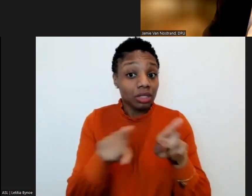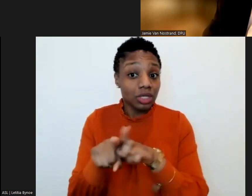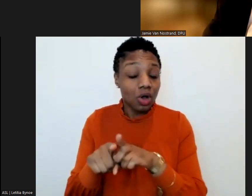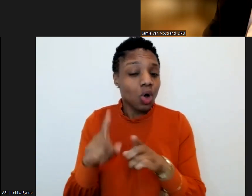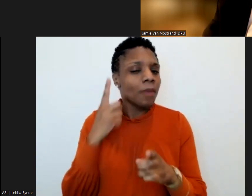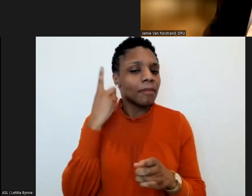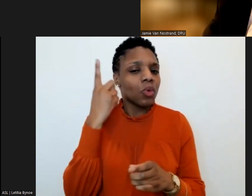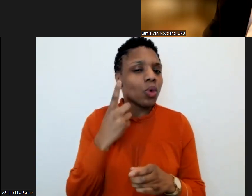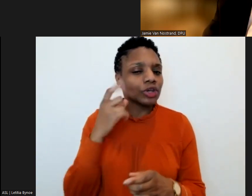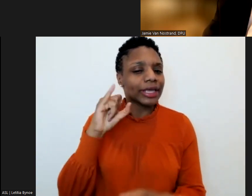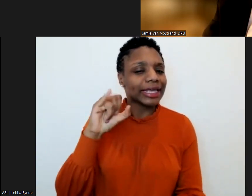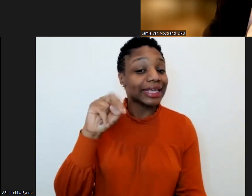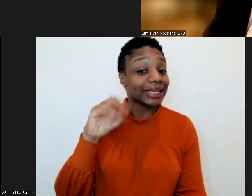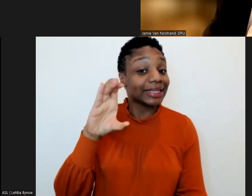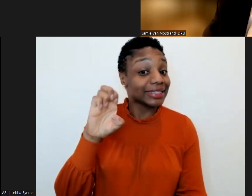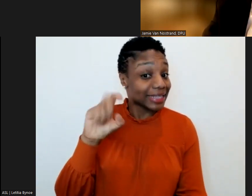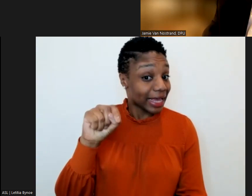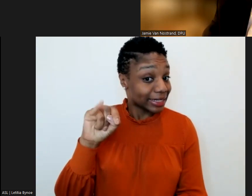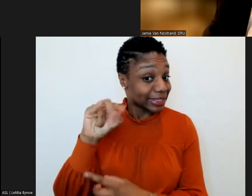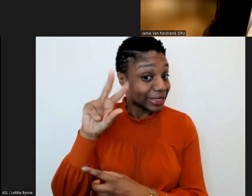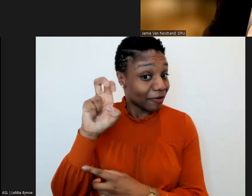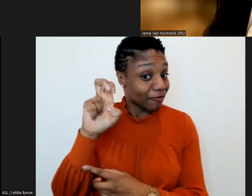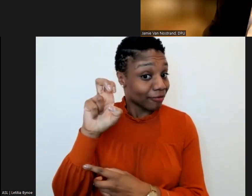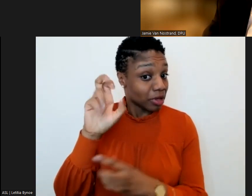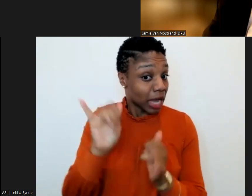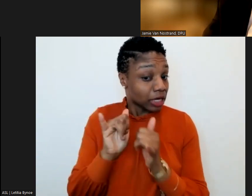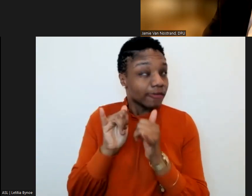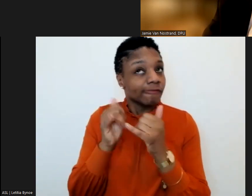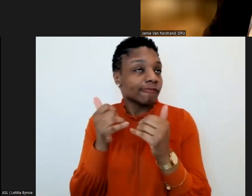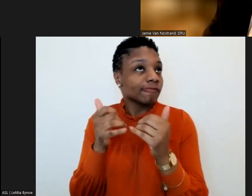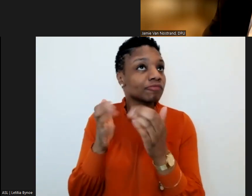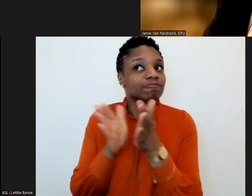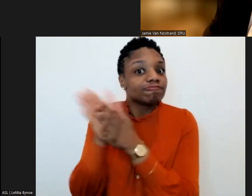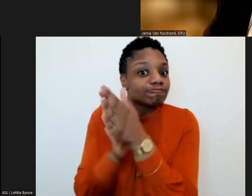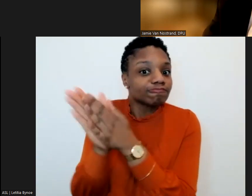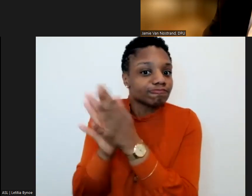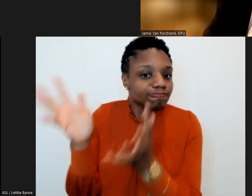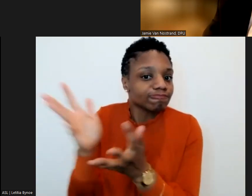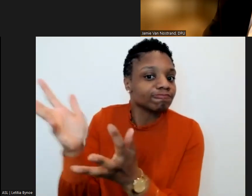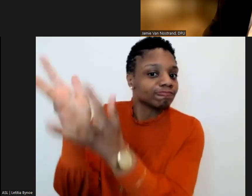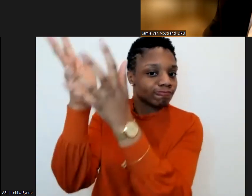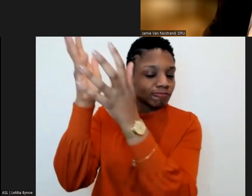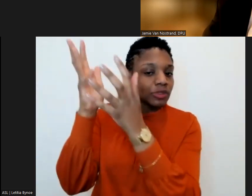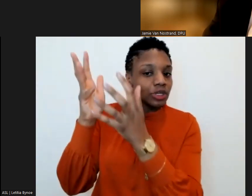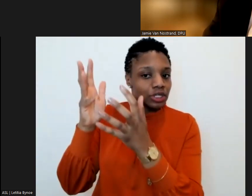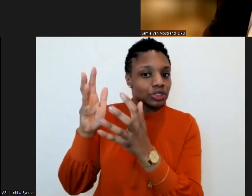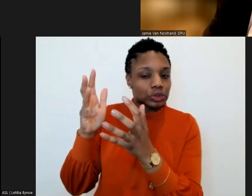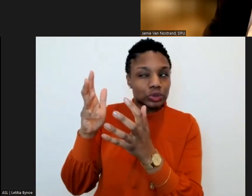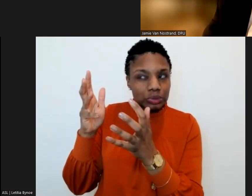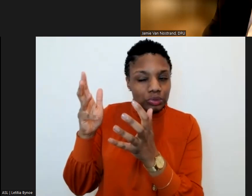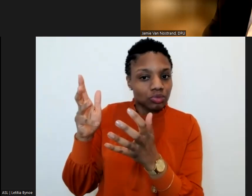mechanisms so that we can provide encouragement, performance incentive mechanisms to provide encouragement to